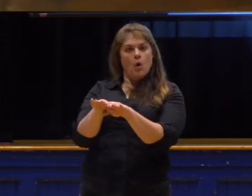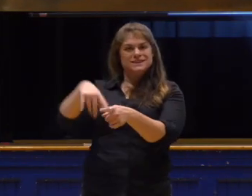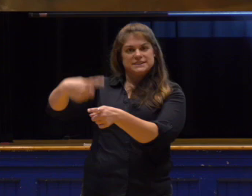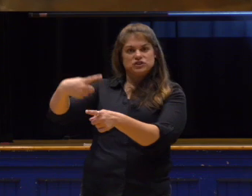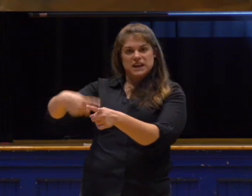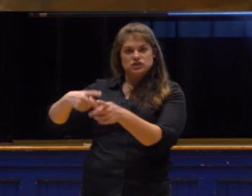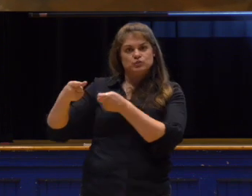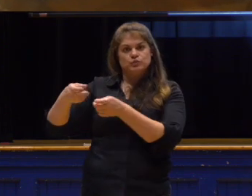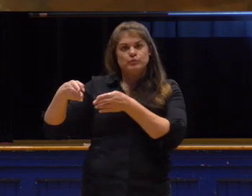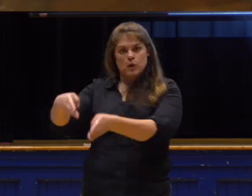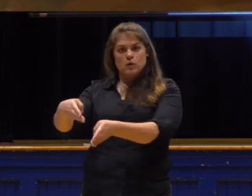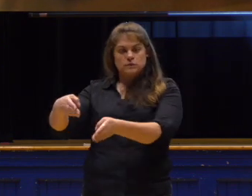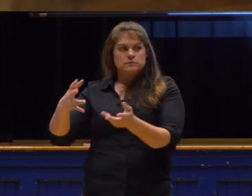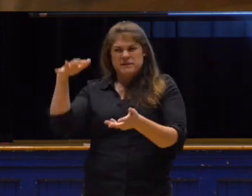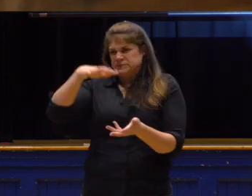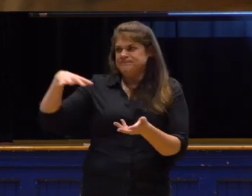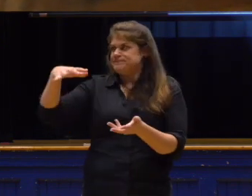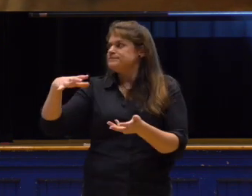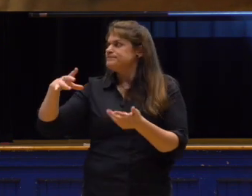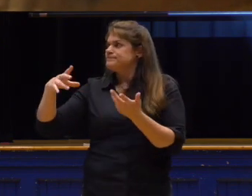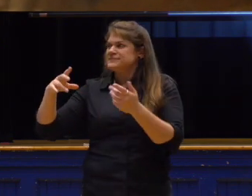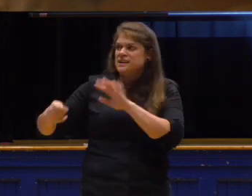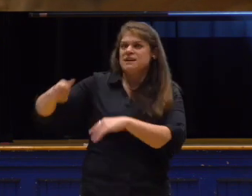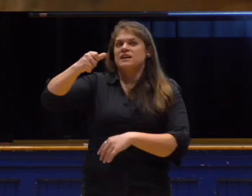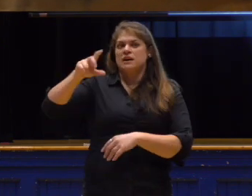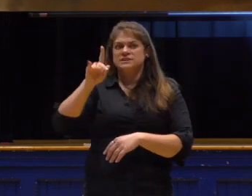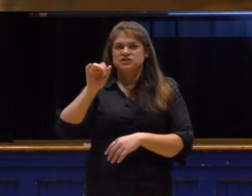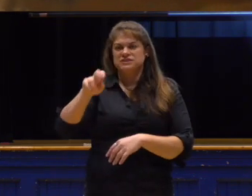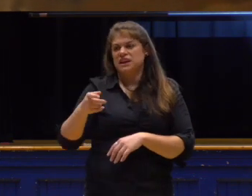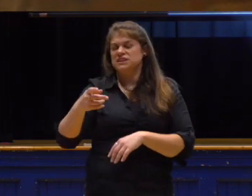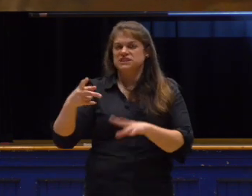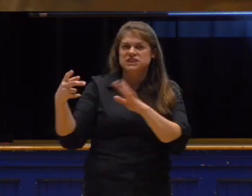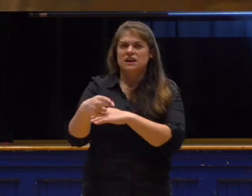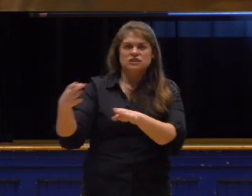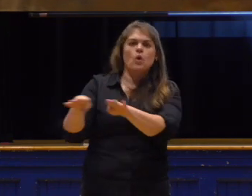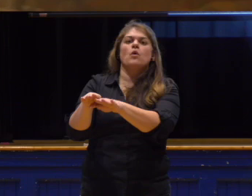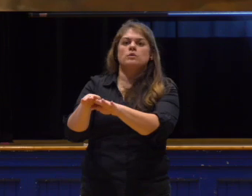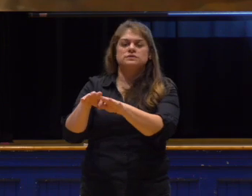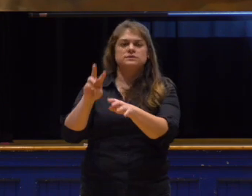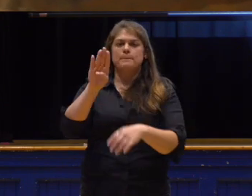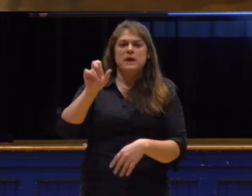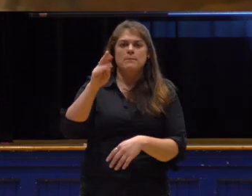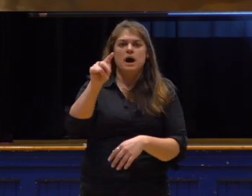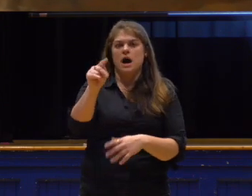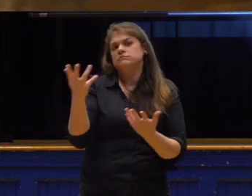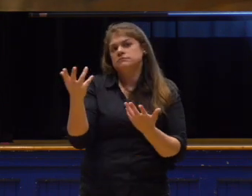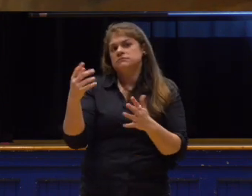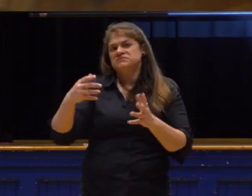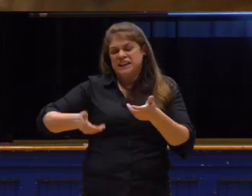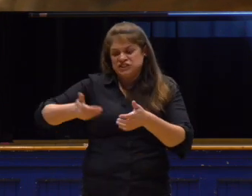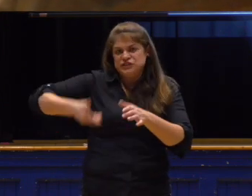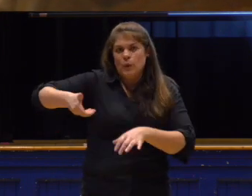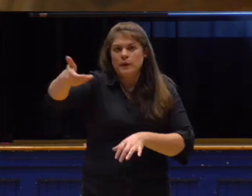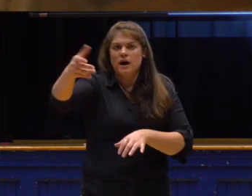from any one of these that cut off Dickinson, cut off Belmont, tore it up, you're 6, 10 feet